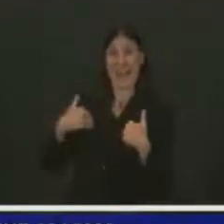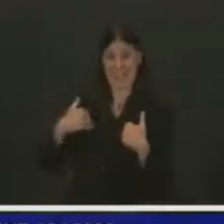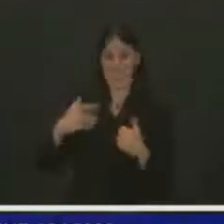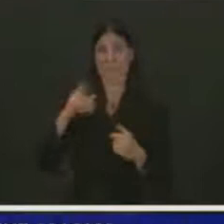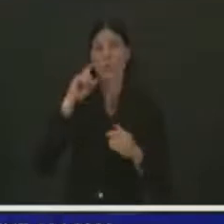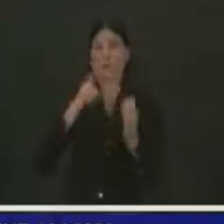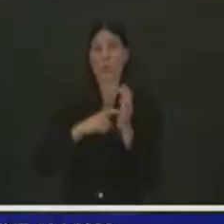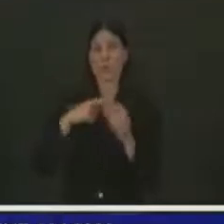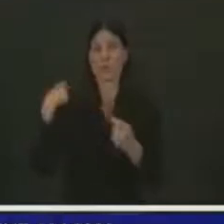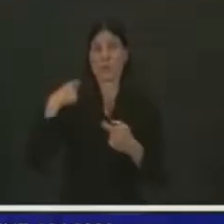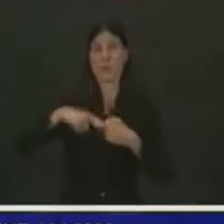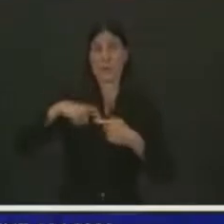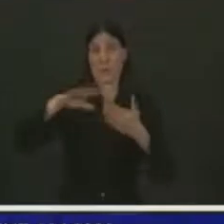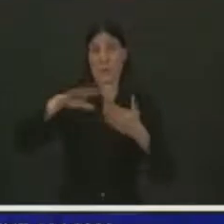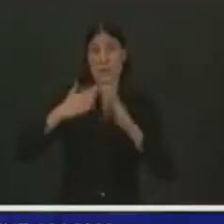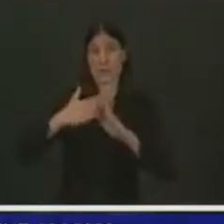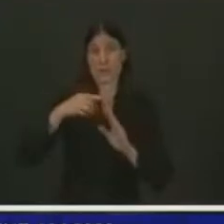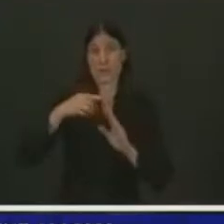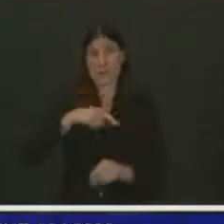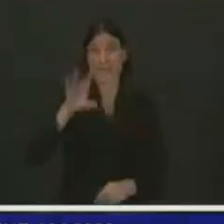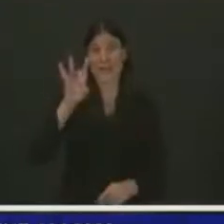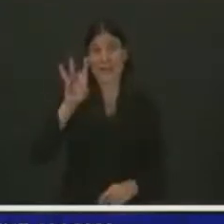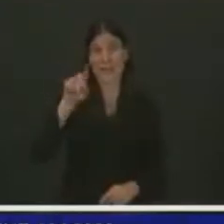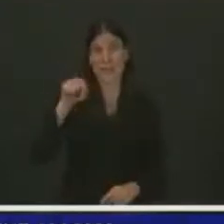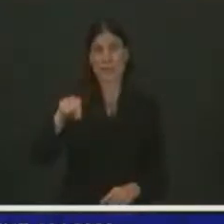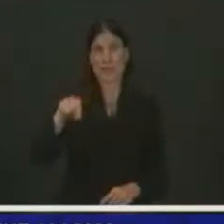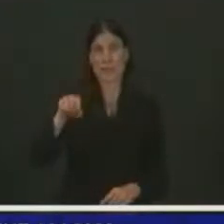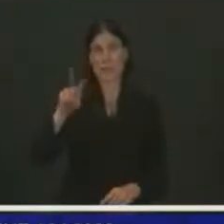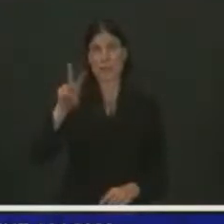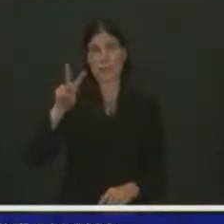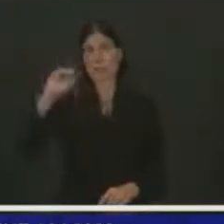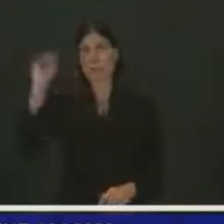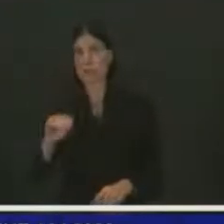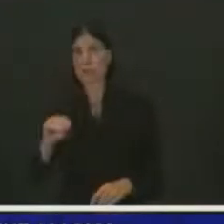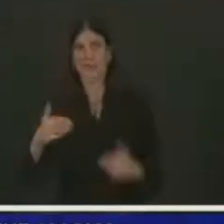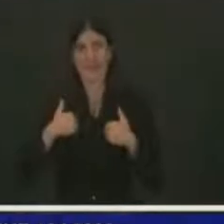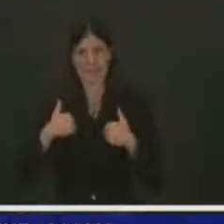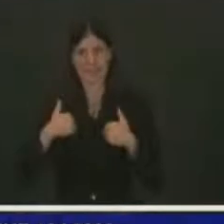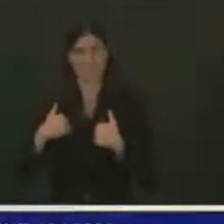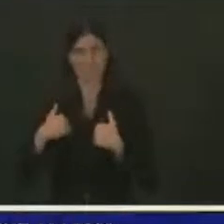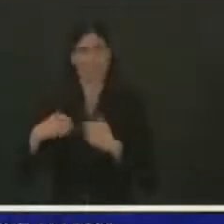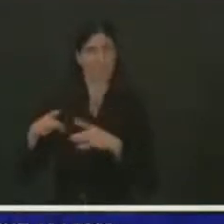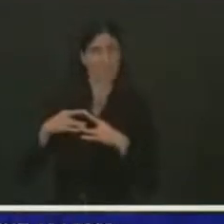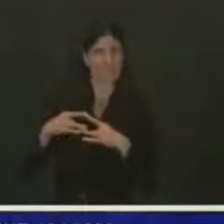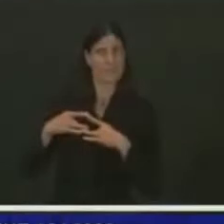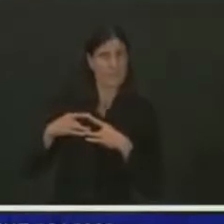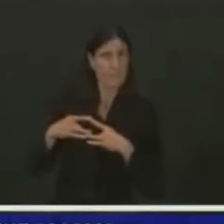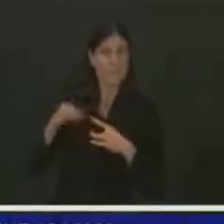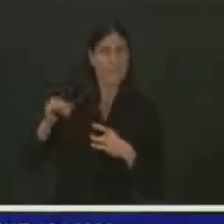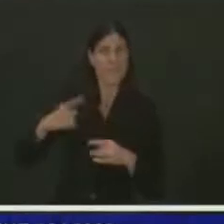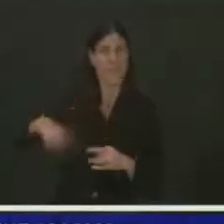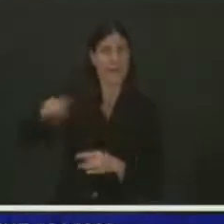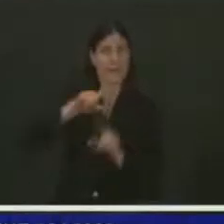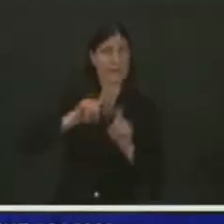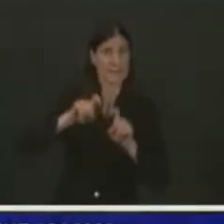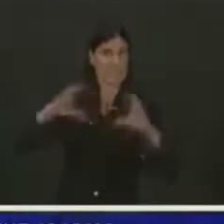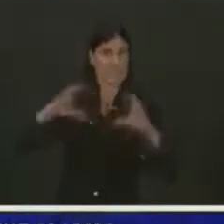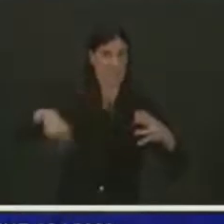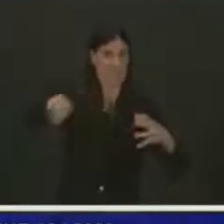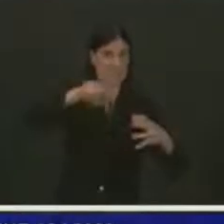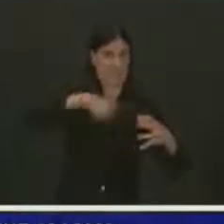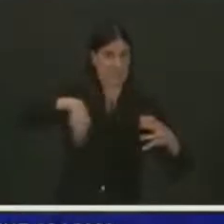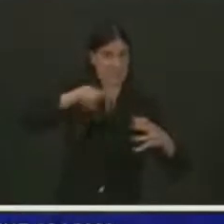means 8.2% of the Latino Rhode Islanders who were sampled and received